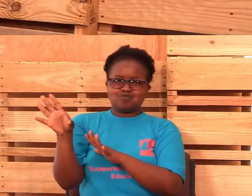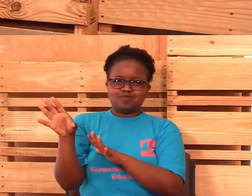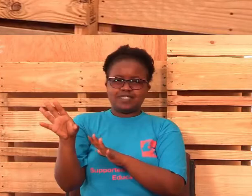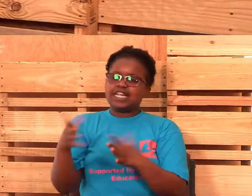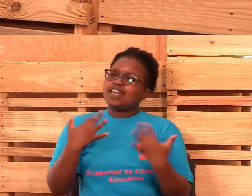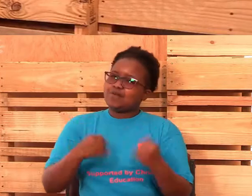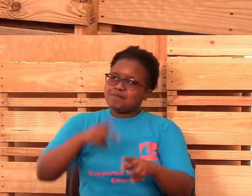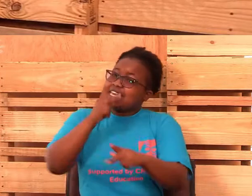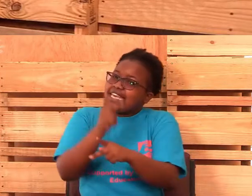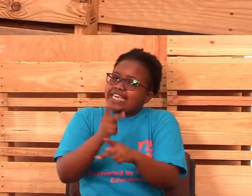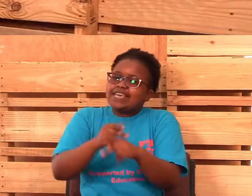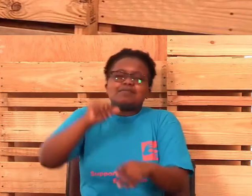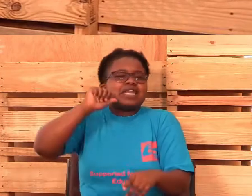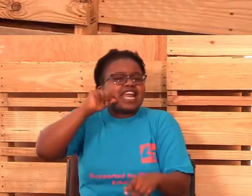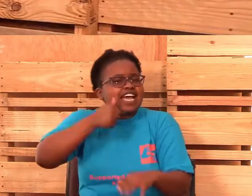on you.